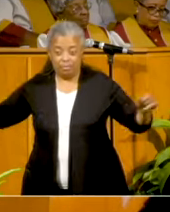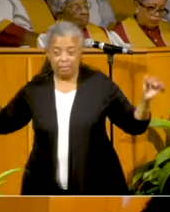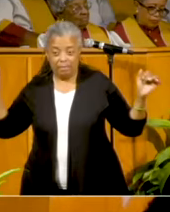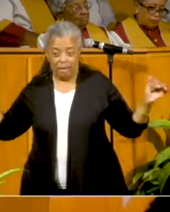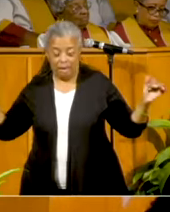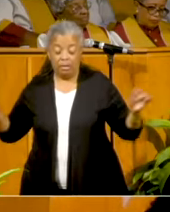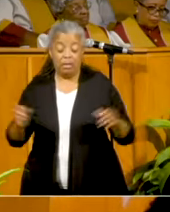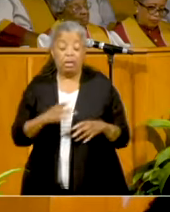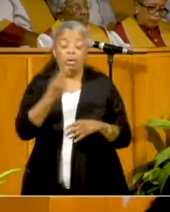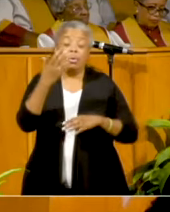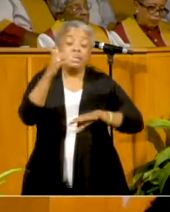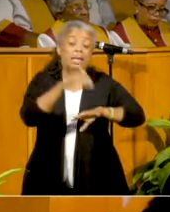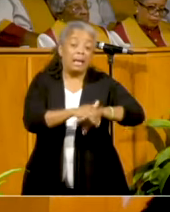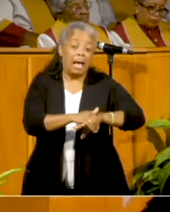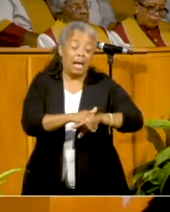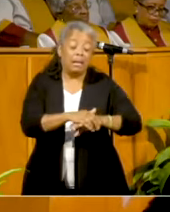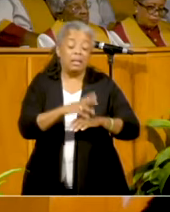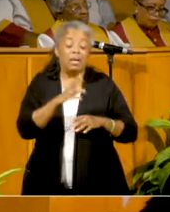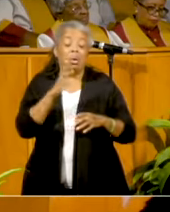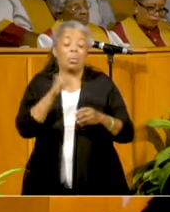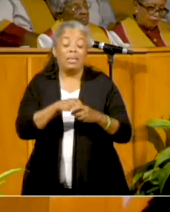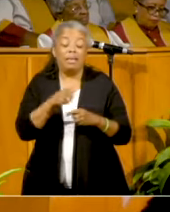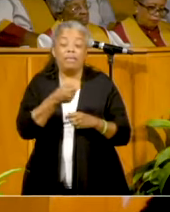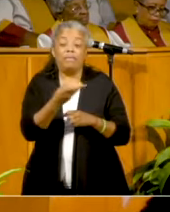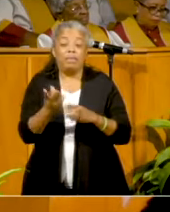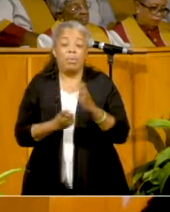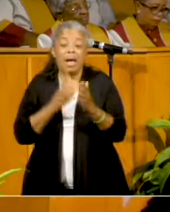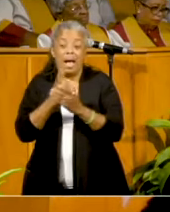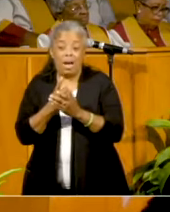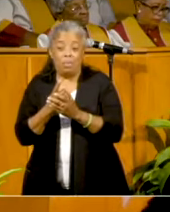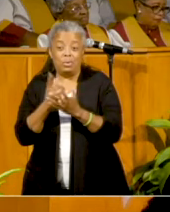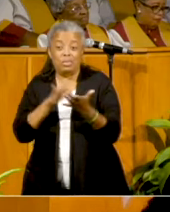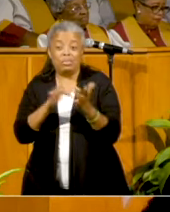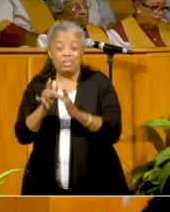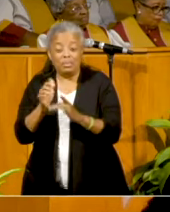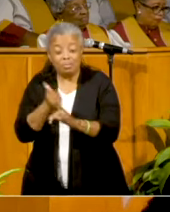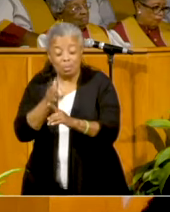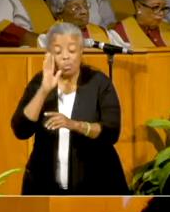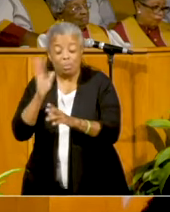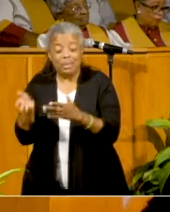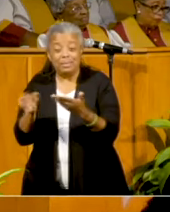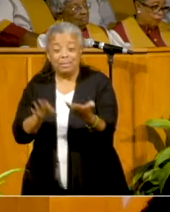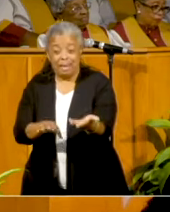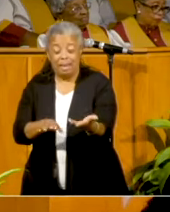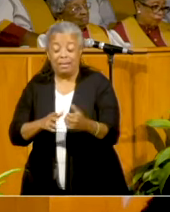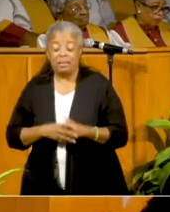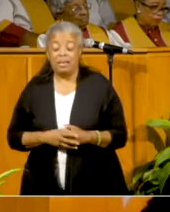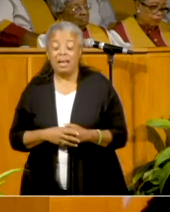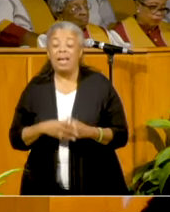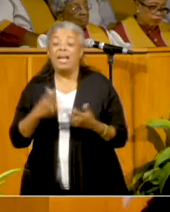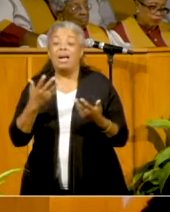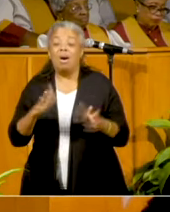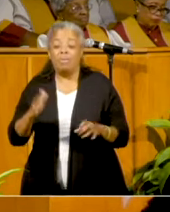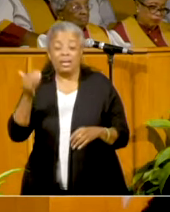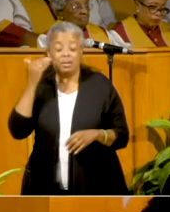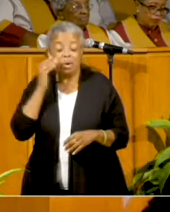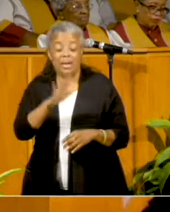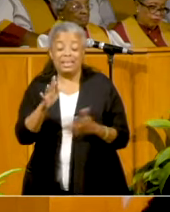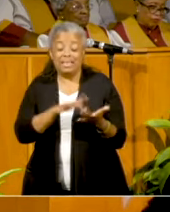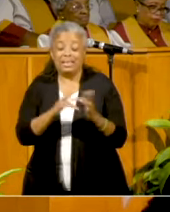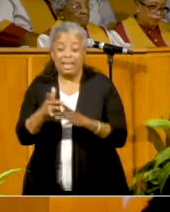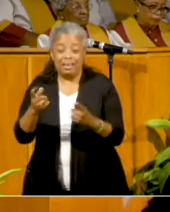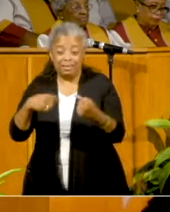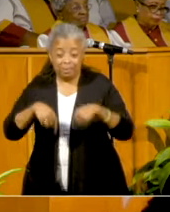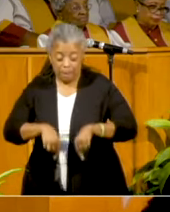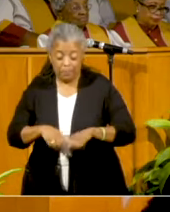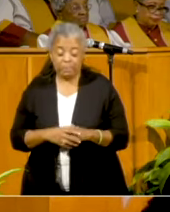It's Thursday, and in a few hours, Jesus is going to be dead. And knowing that his death is imminent,